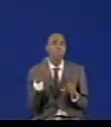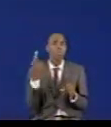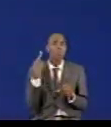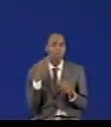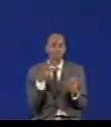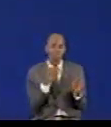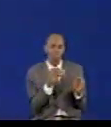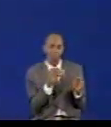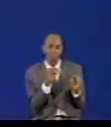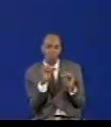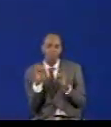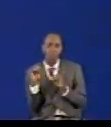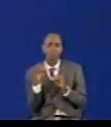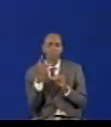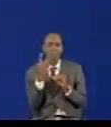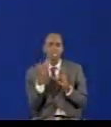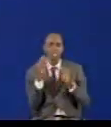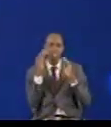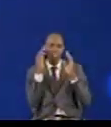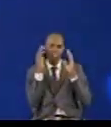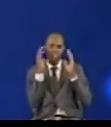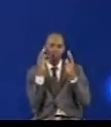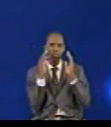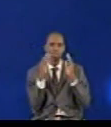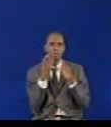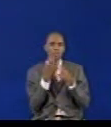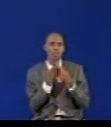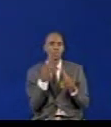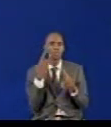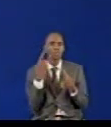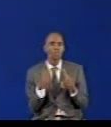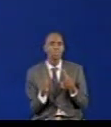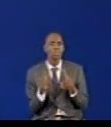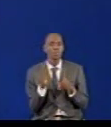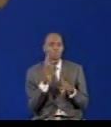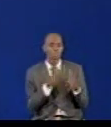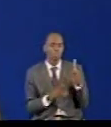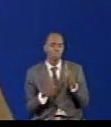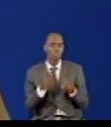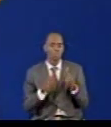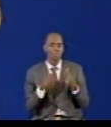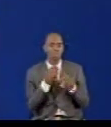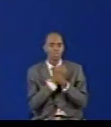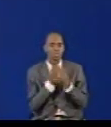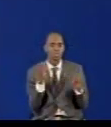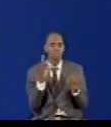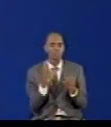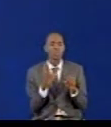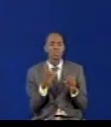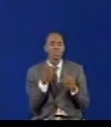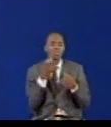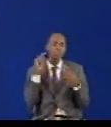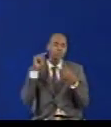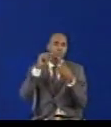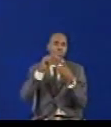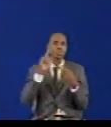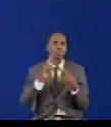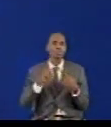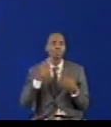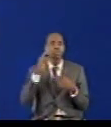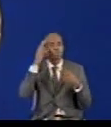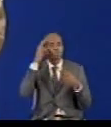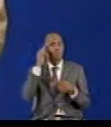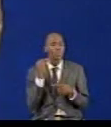attention of the converts from Christ to Moses. And